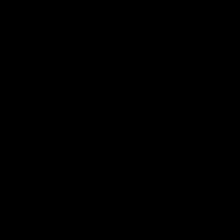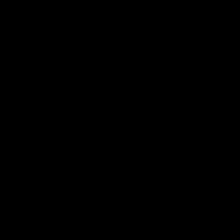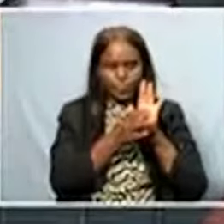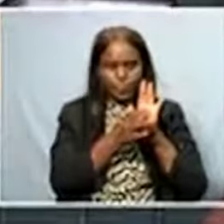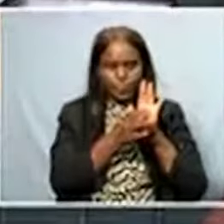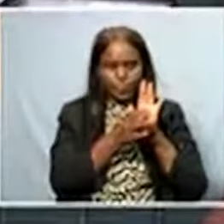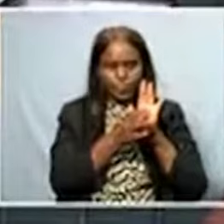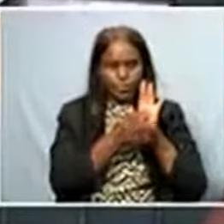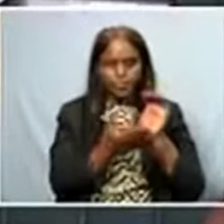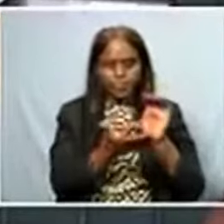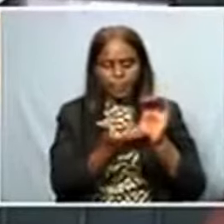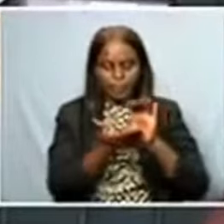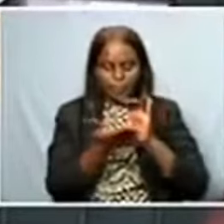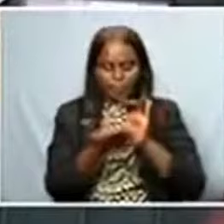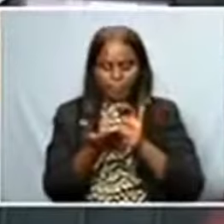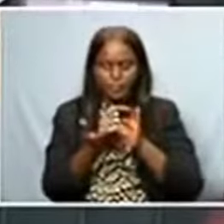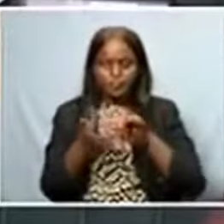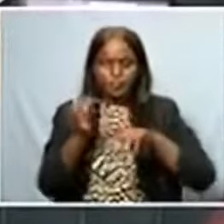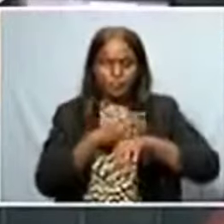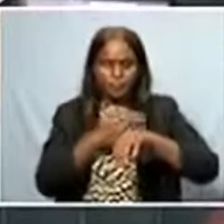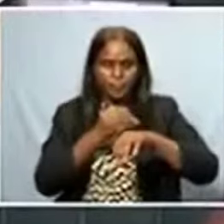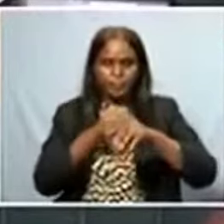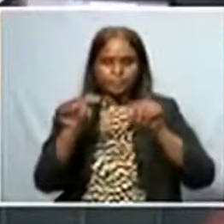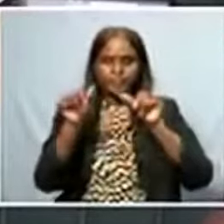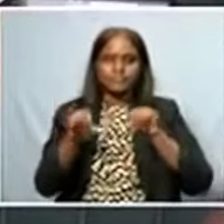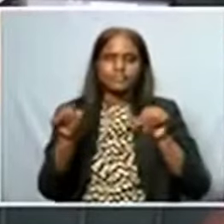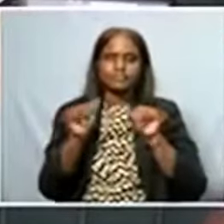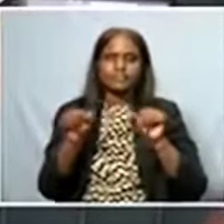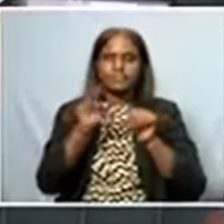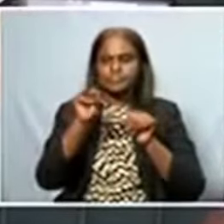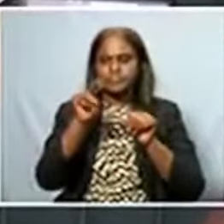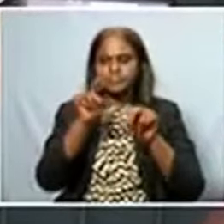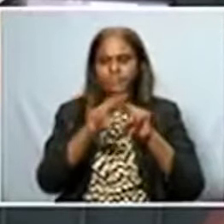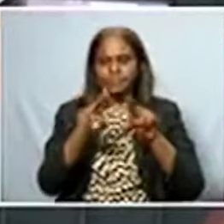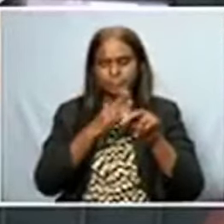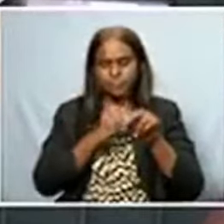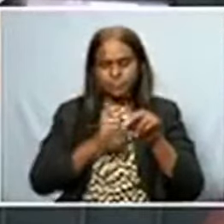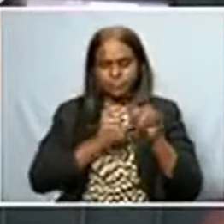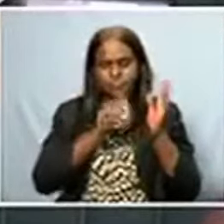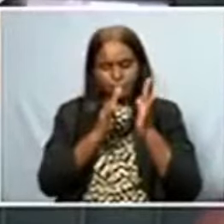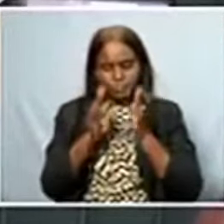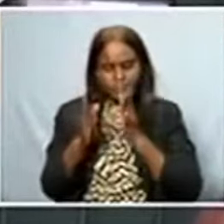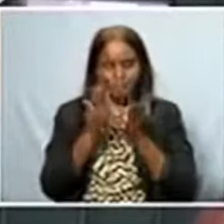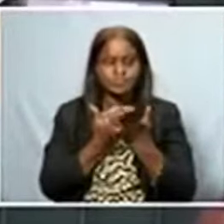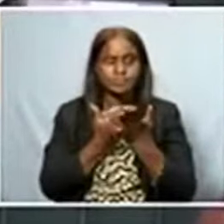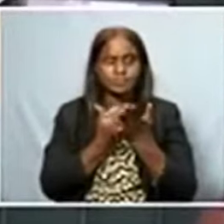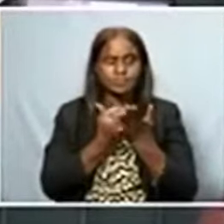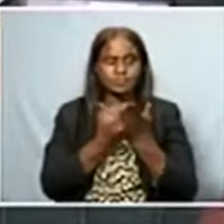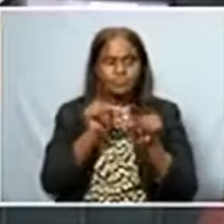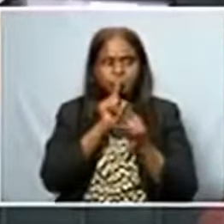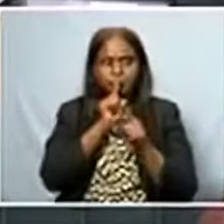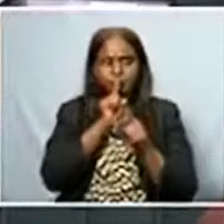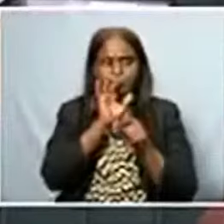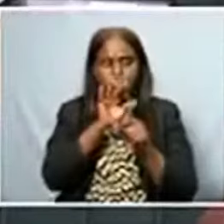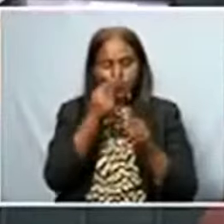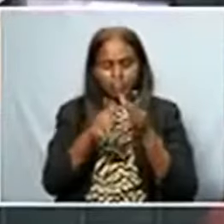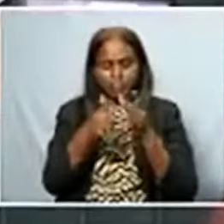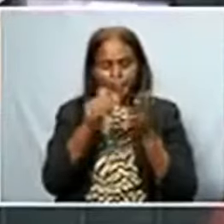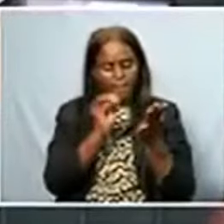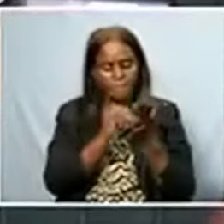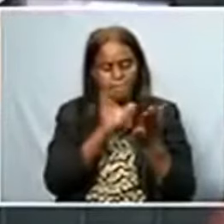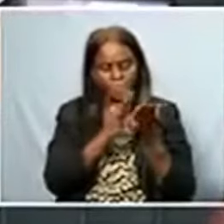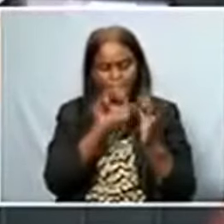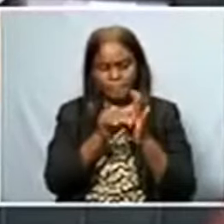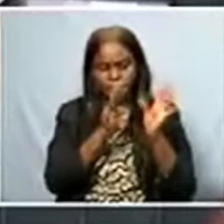debt and investment audit. Mr. Chairman, I considered the factors that you consider